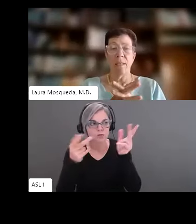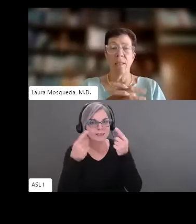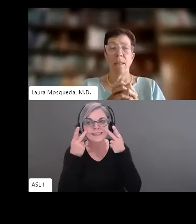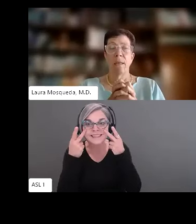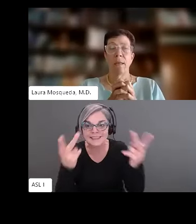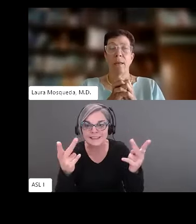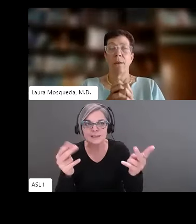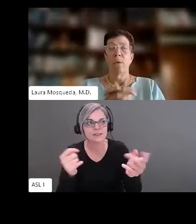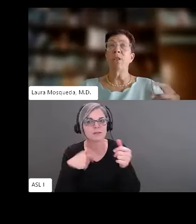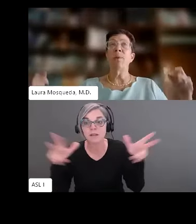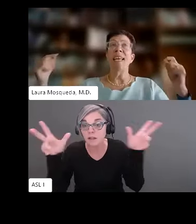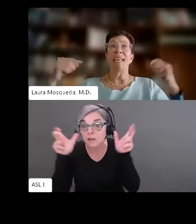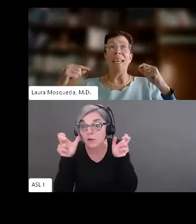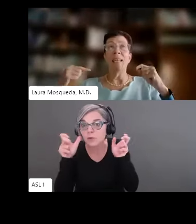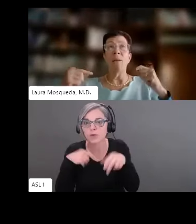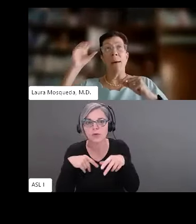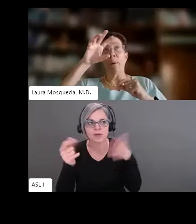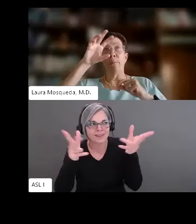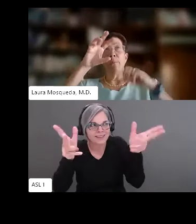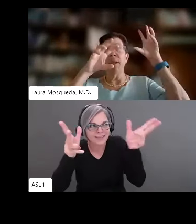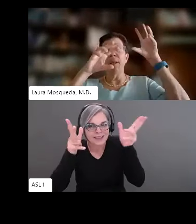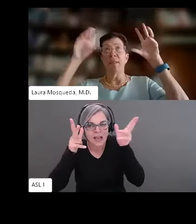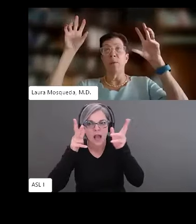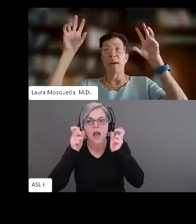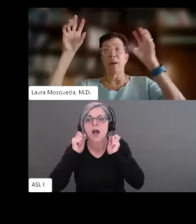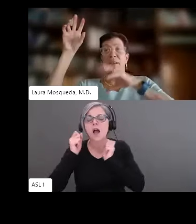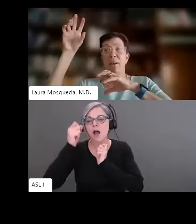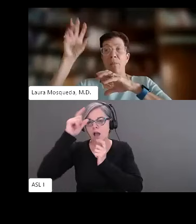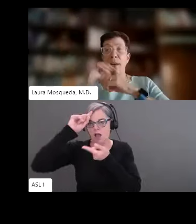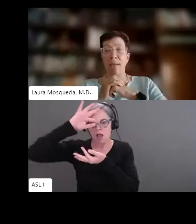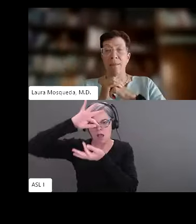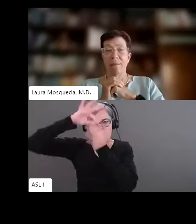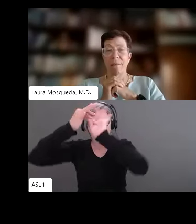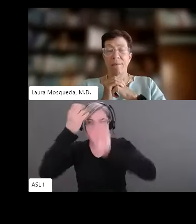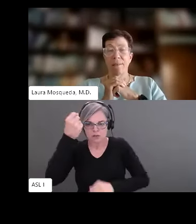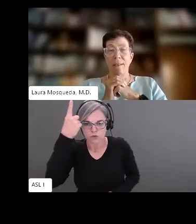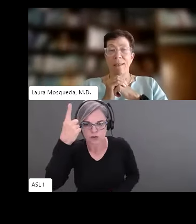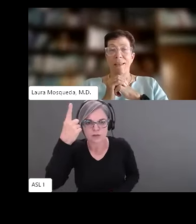it. Once we get it in, we have to put it somewhere in our brain.